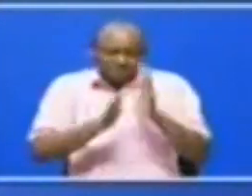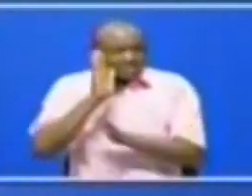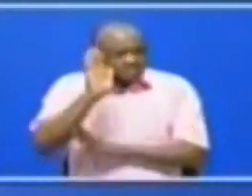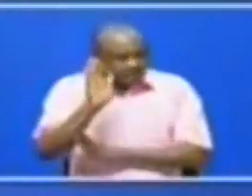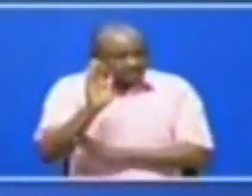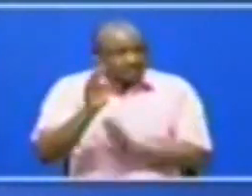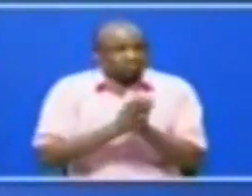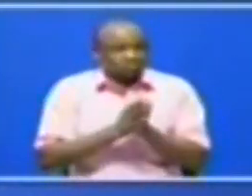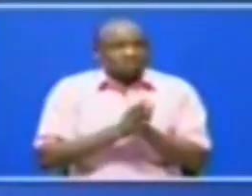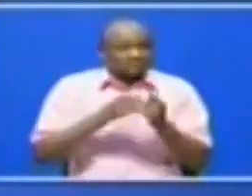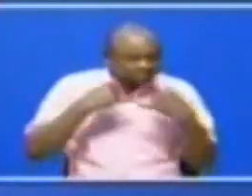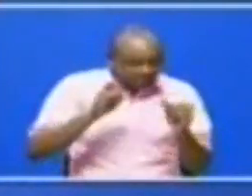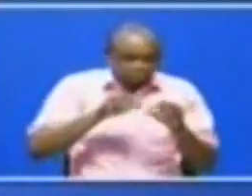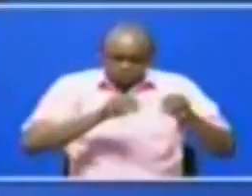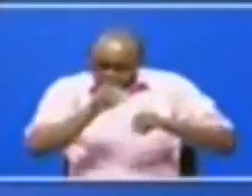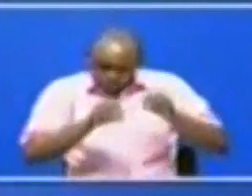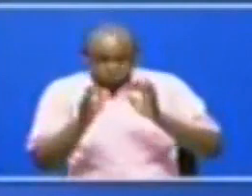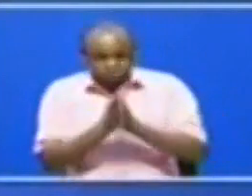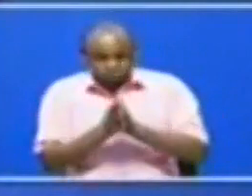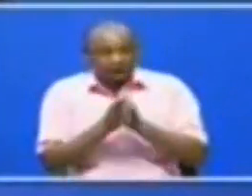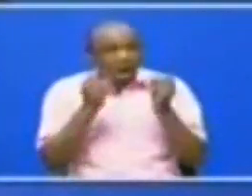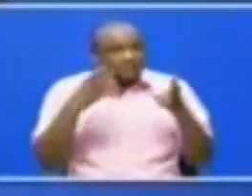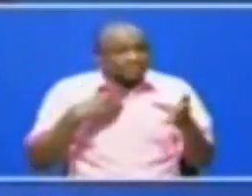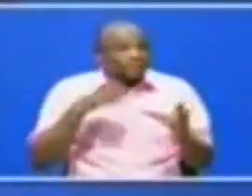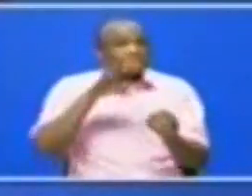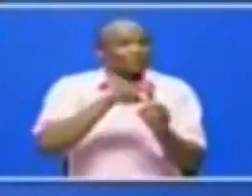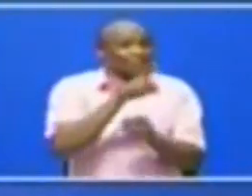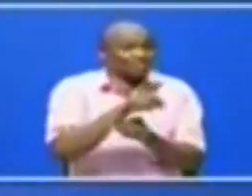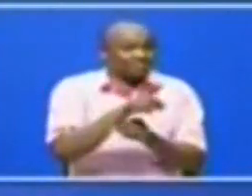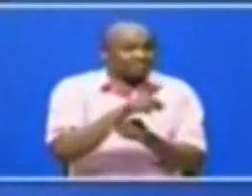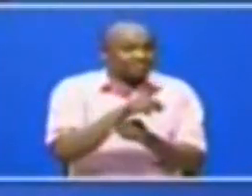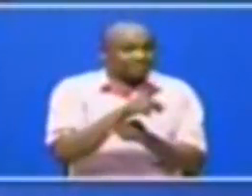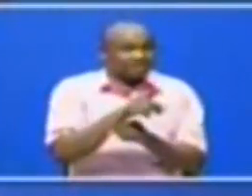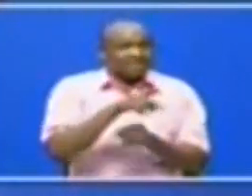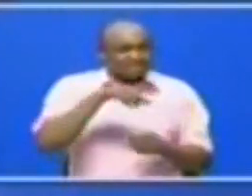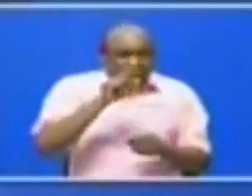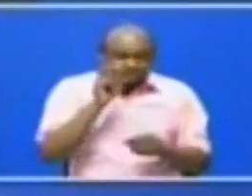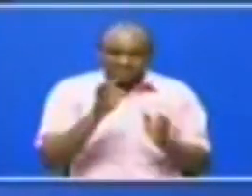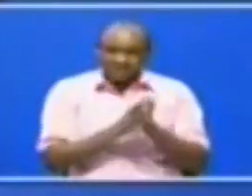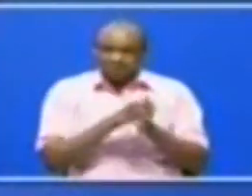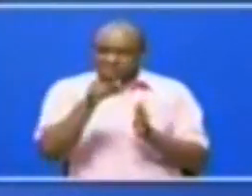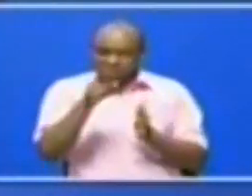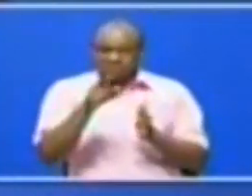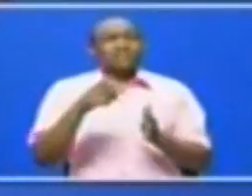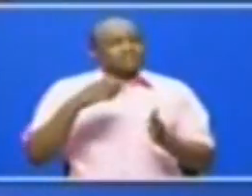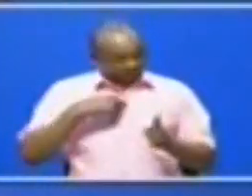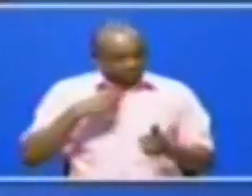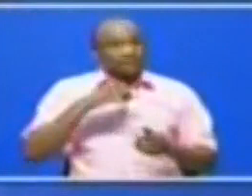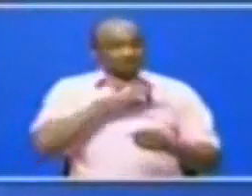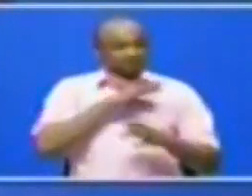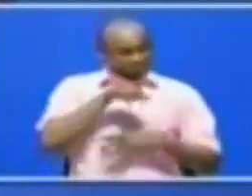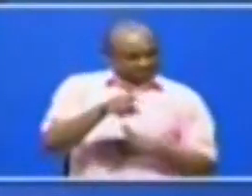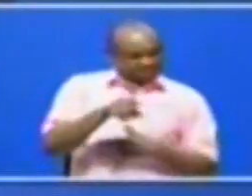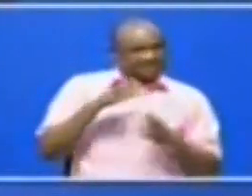sitting in the back room. They're trying to look at the numbers, and they're also trying to see how do we turn this particular ruling into our advantage? How do we